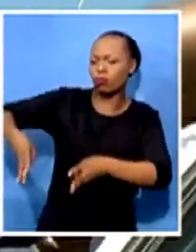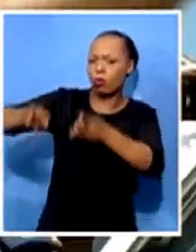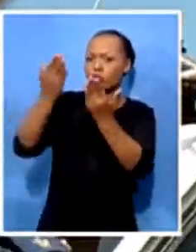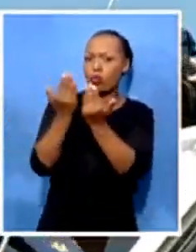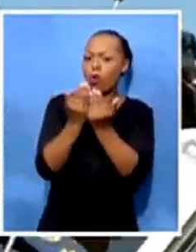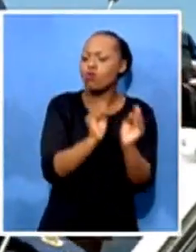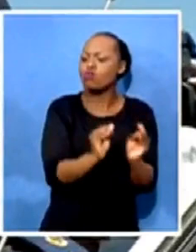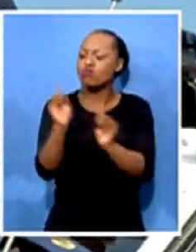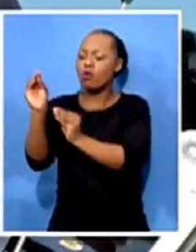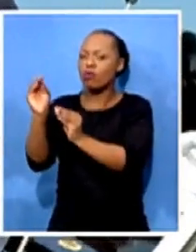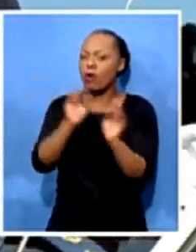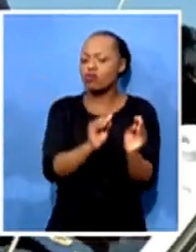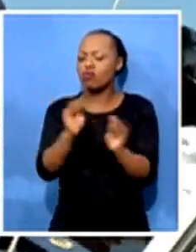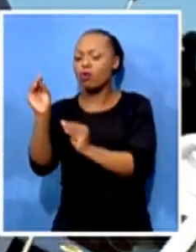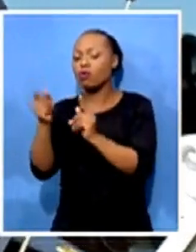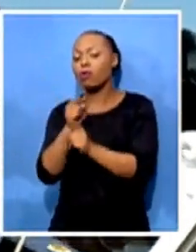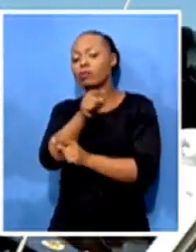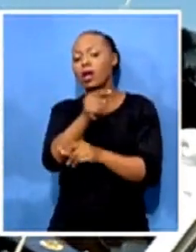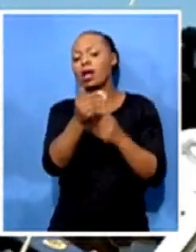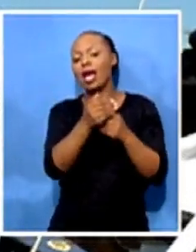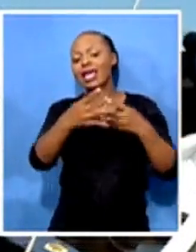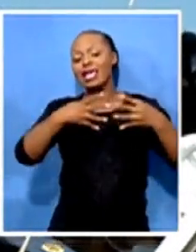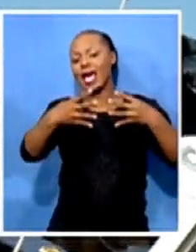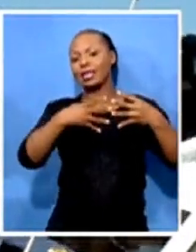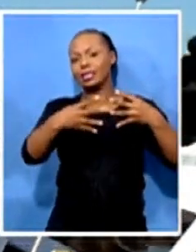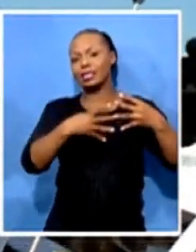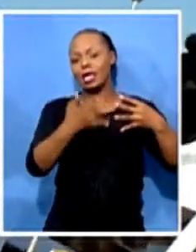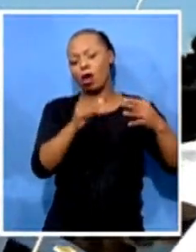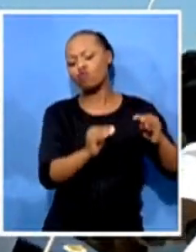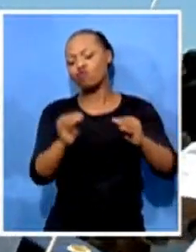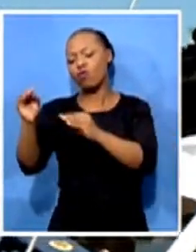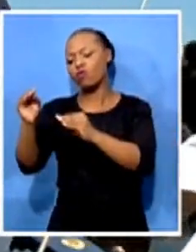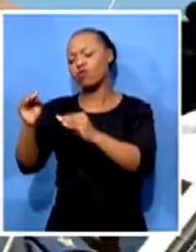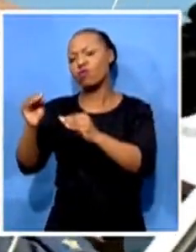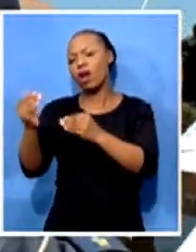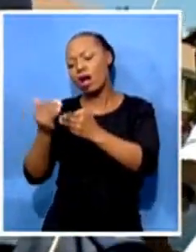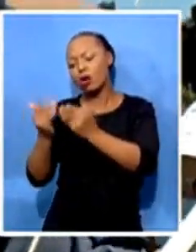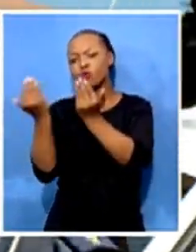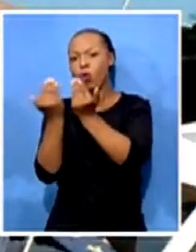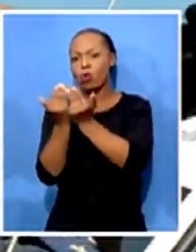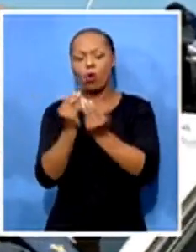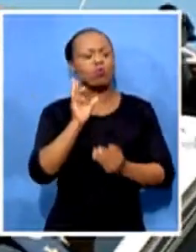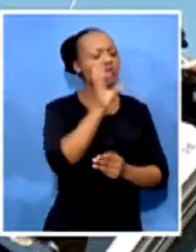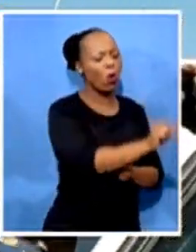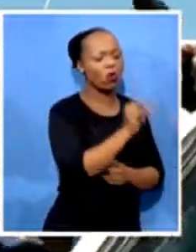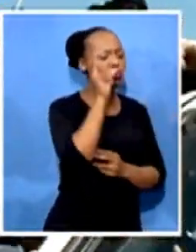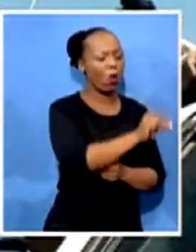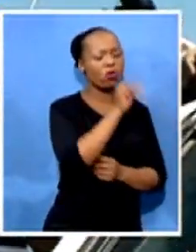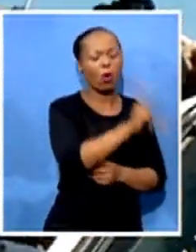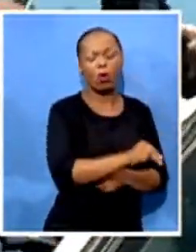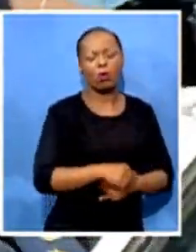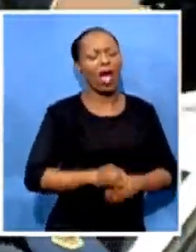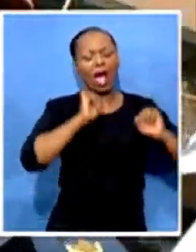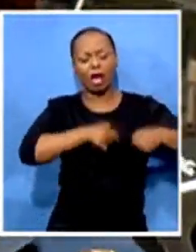the gate. So it's on this line, just adjacent to the school. That's where. No, that was not the agreement, sir. The agreement with Mr. Tejo